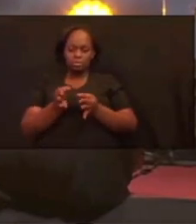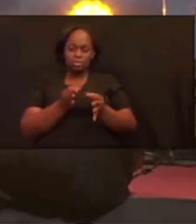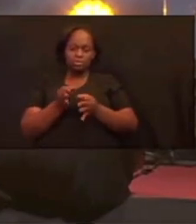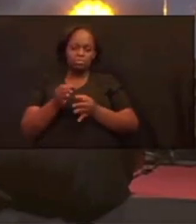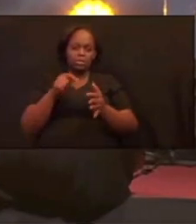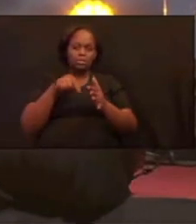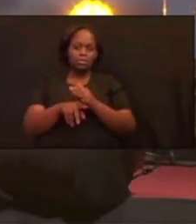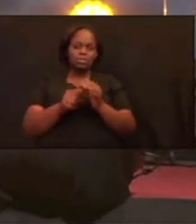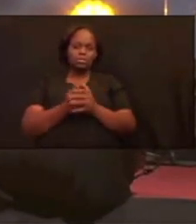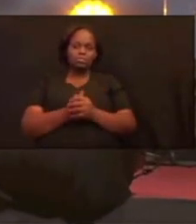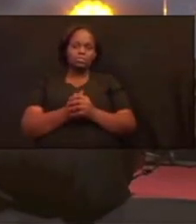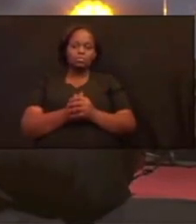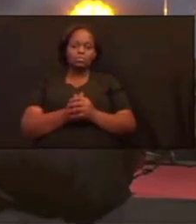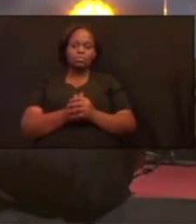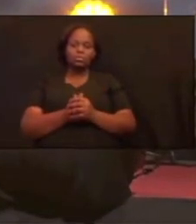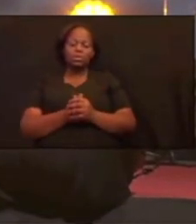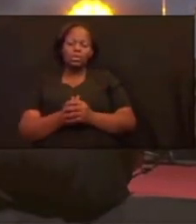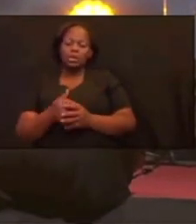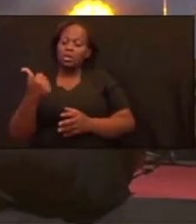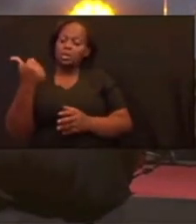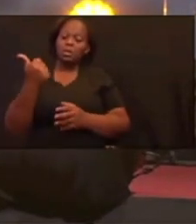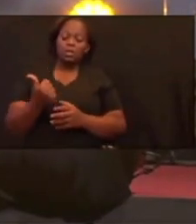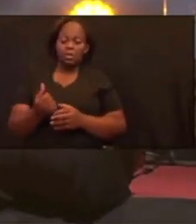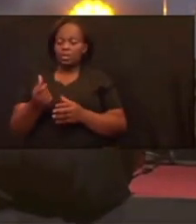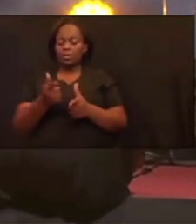Wherever we stop, we'll just pray.